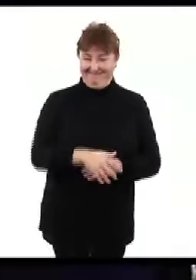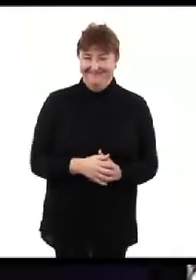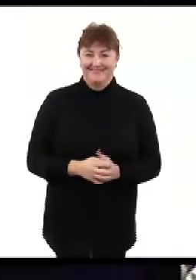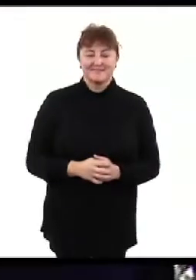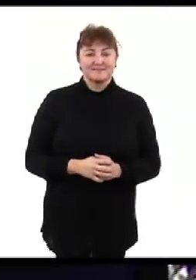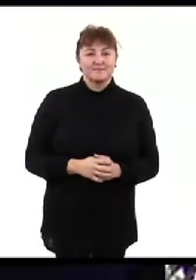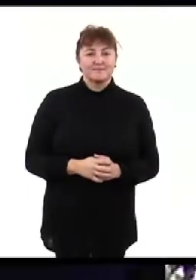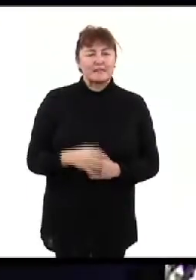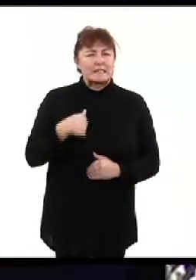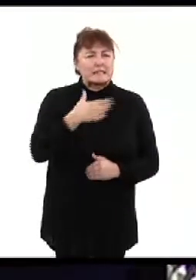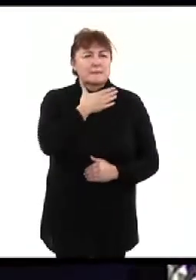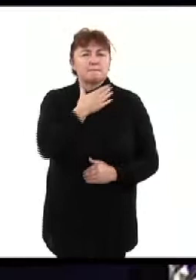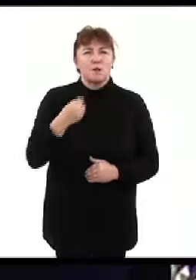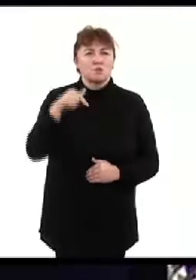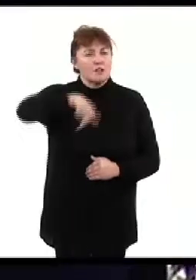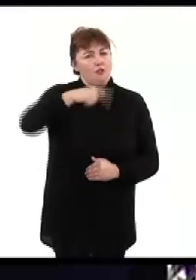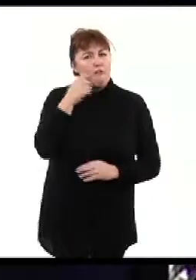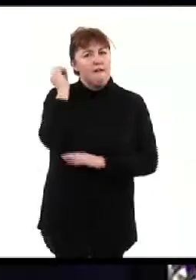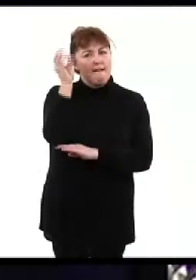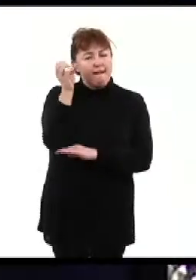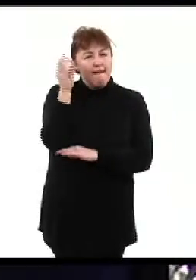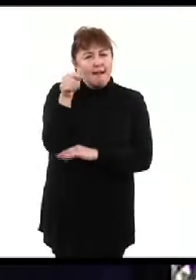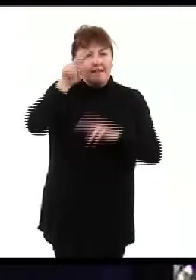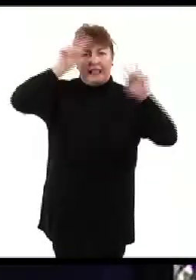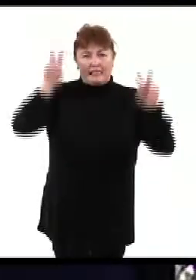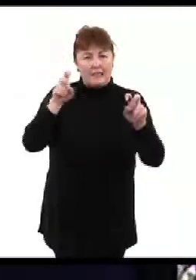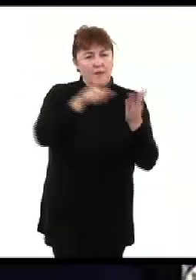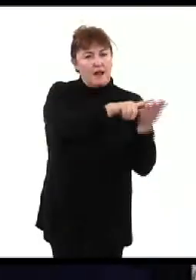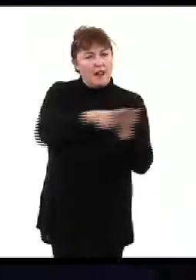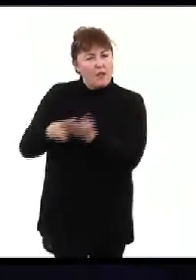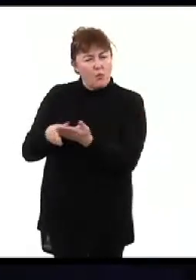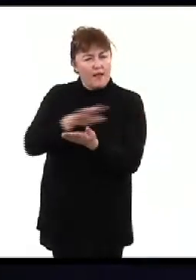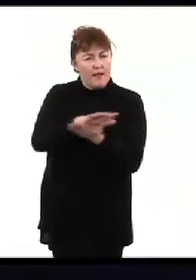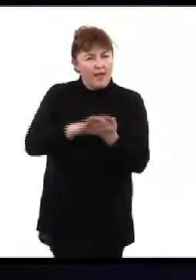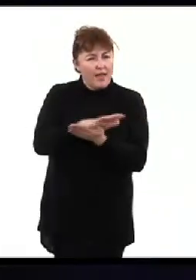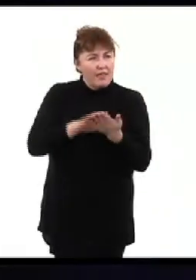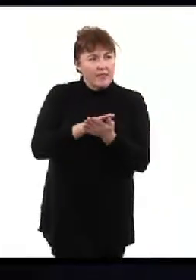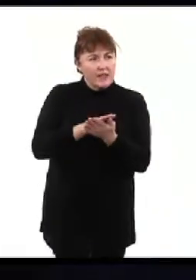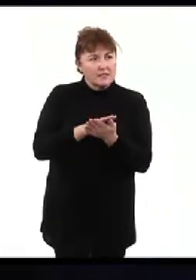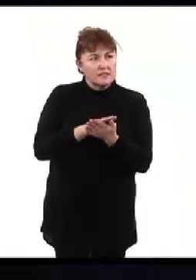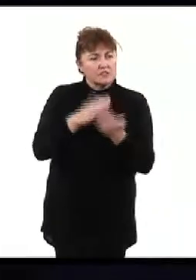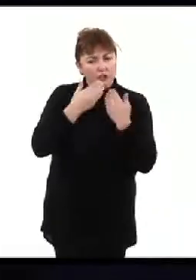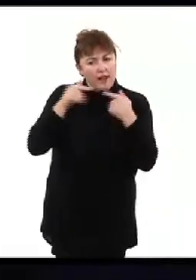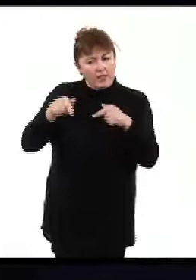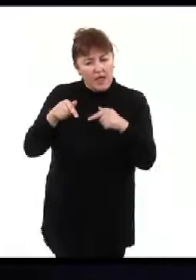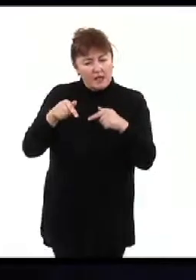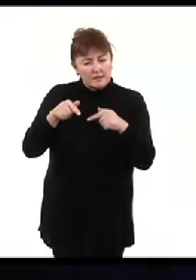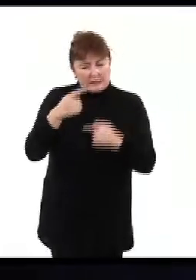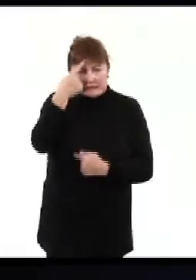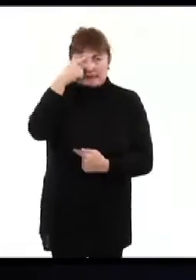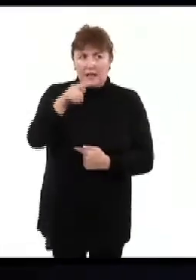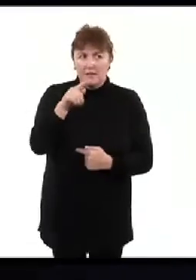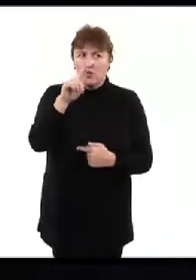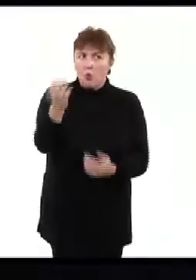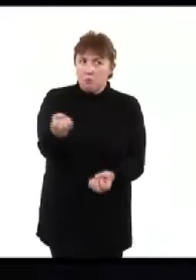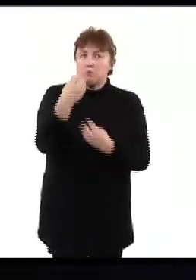So what I'd like to talk about today is what sign languages can tell us about human language and the brain. And